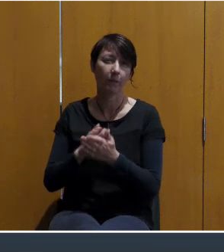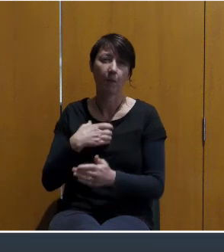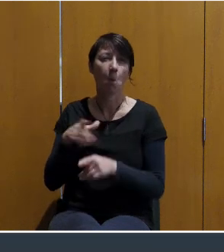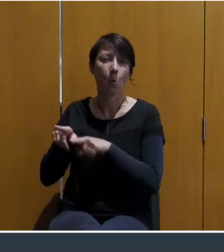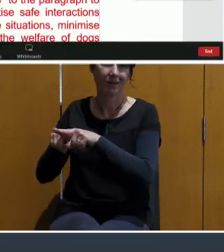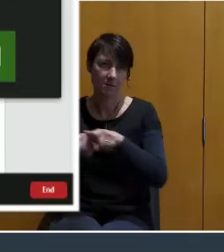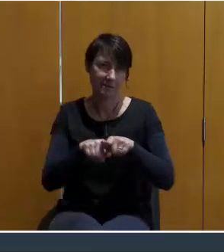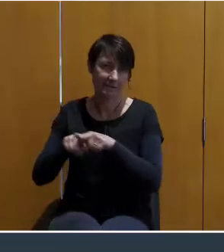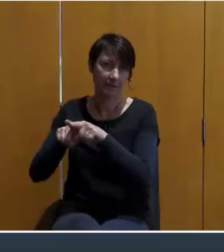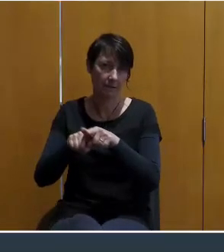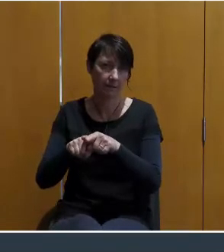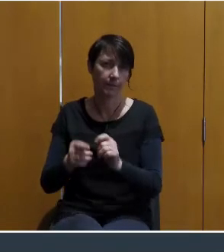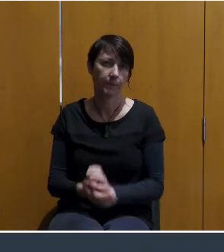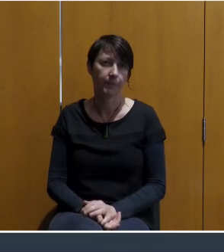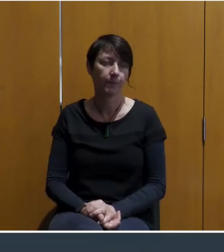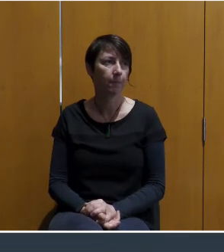Yeah.